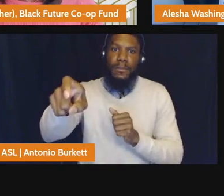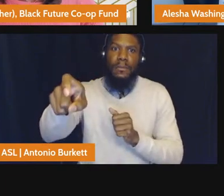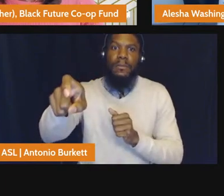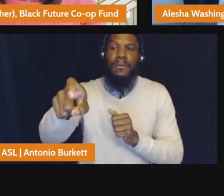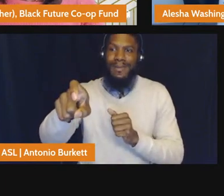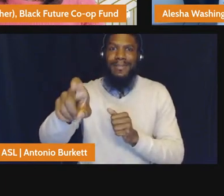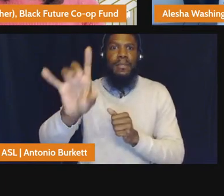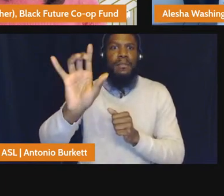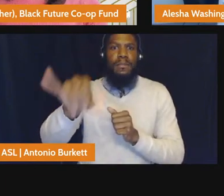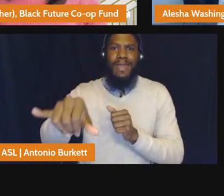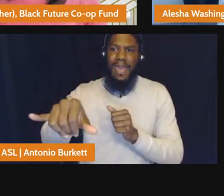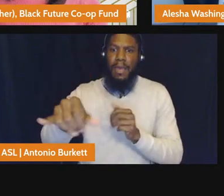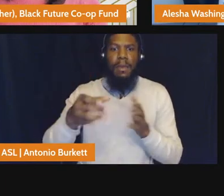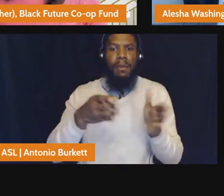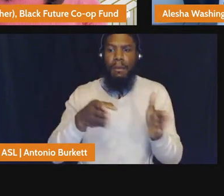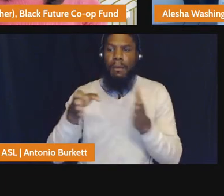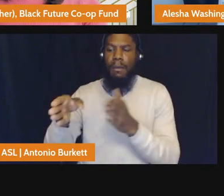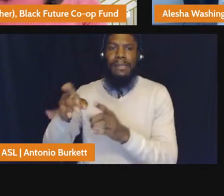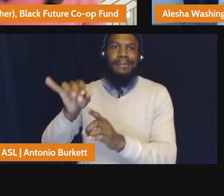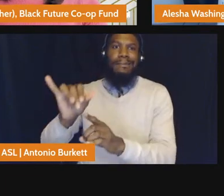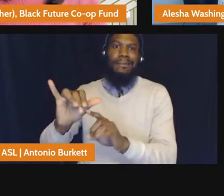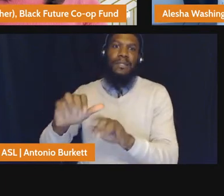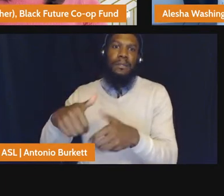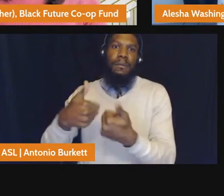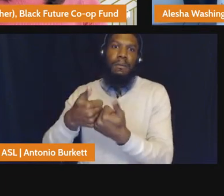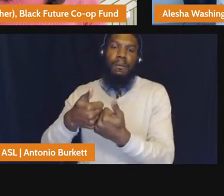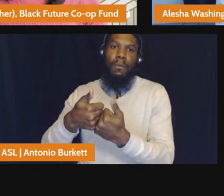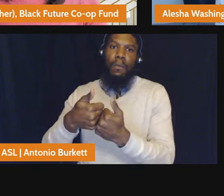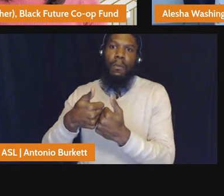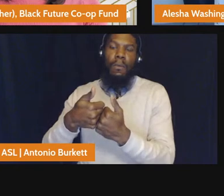difficult road to walk down. We've gotten really